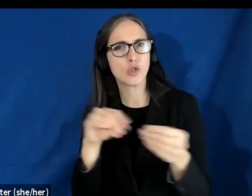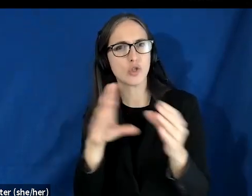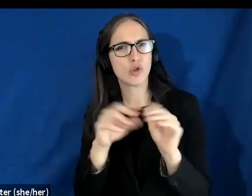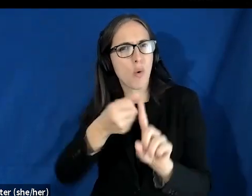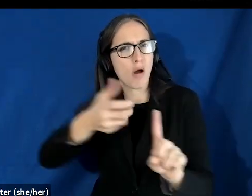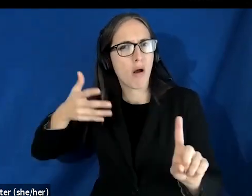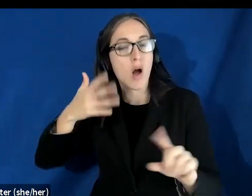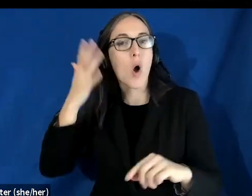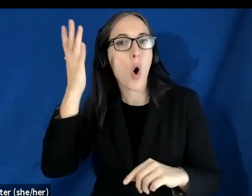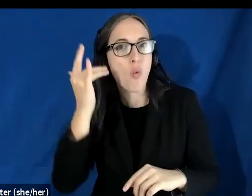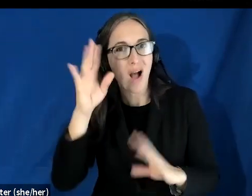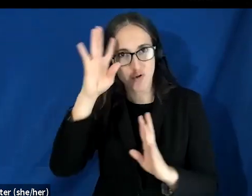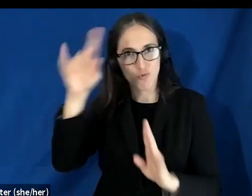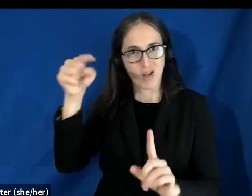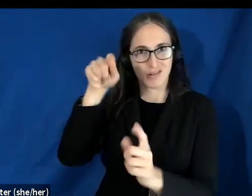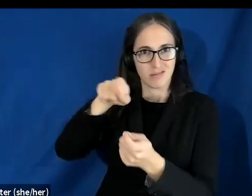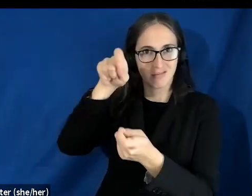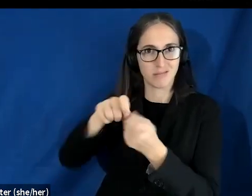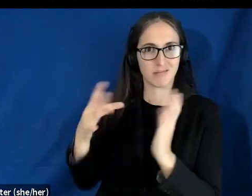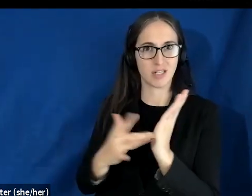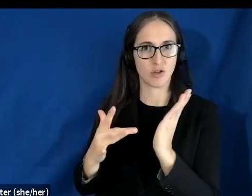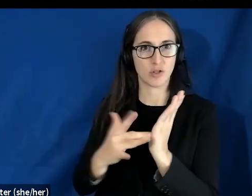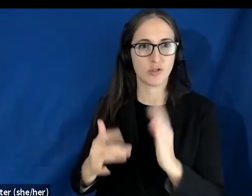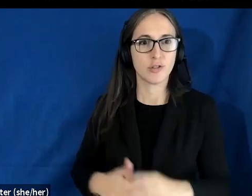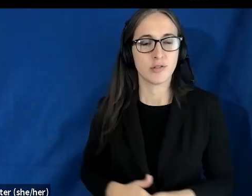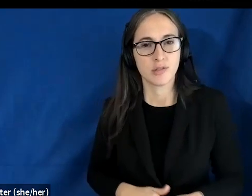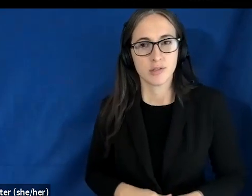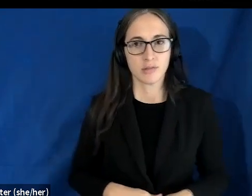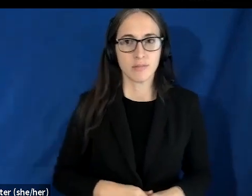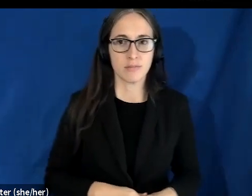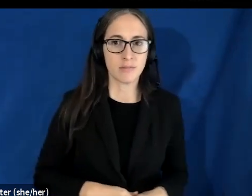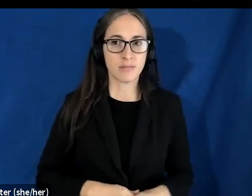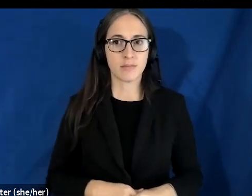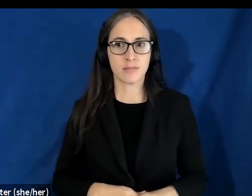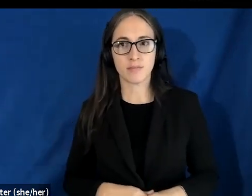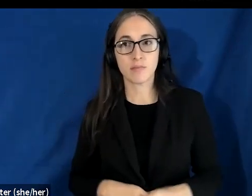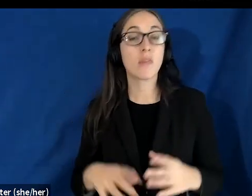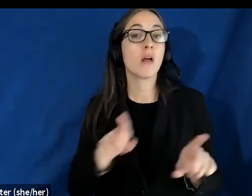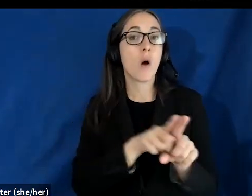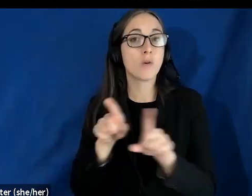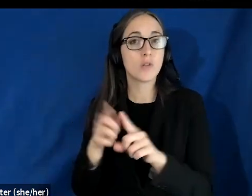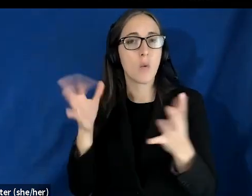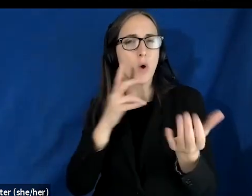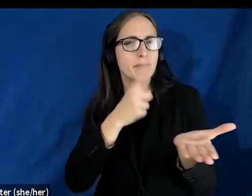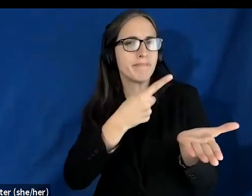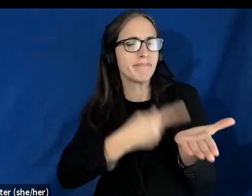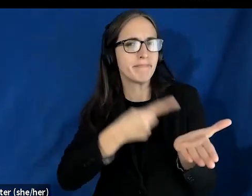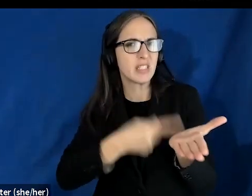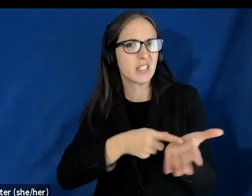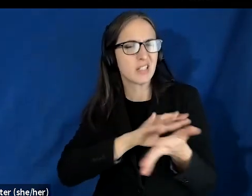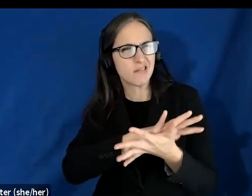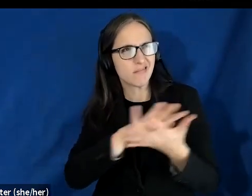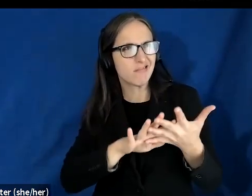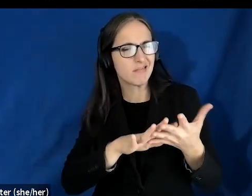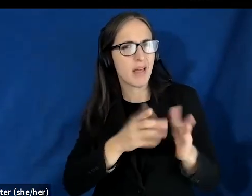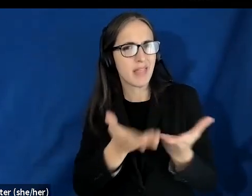as I wanted to talk about some of the attributes that helped me come up with the technology. You'll